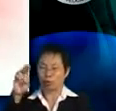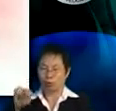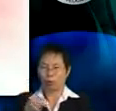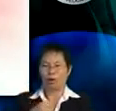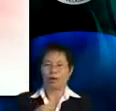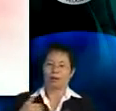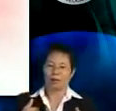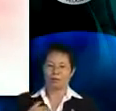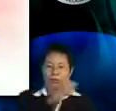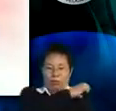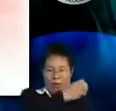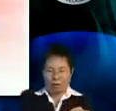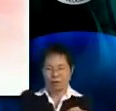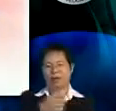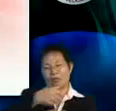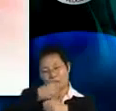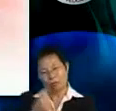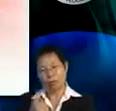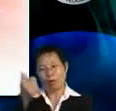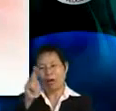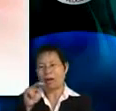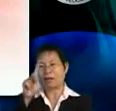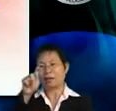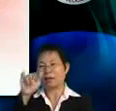glycogen and fats are used up.